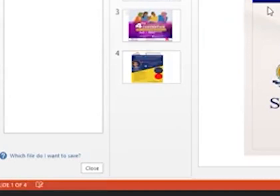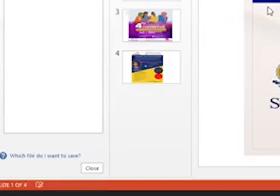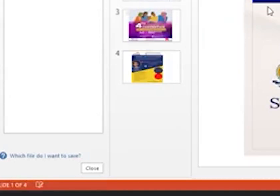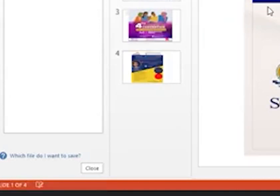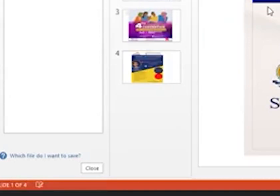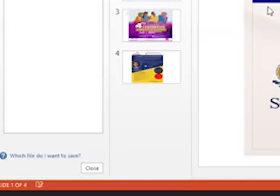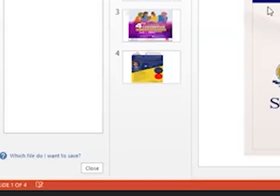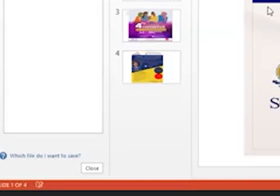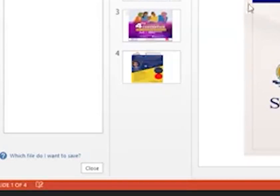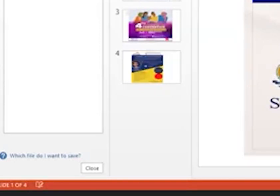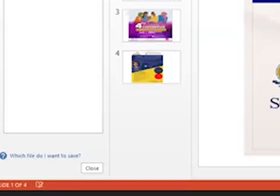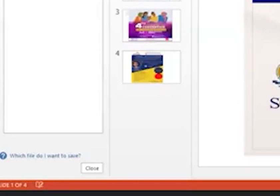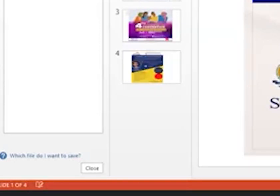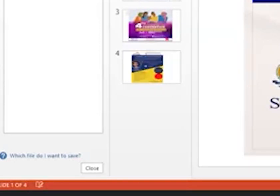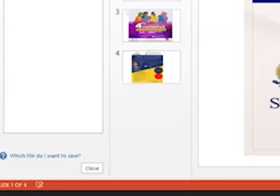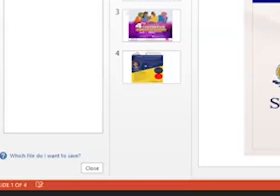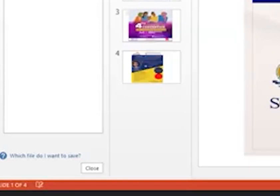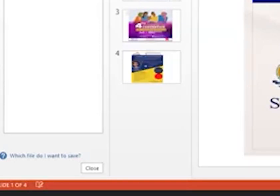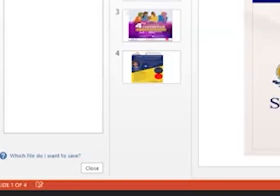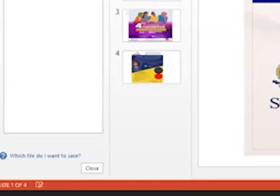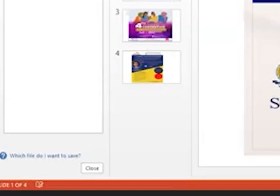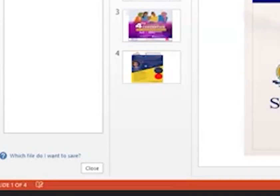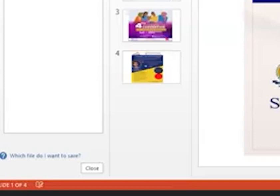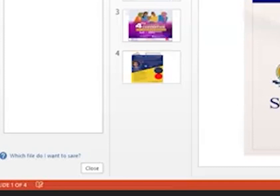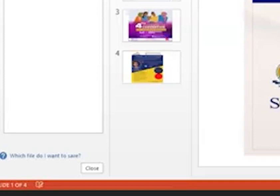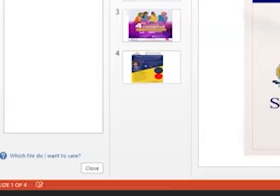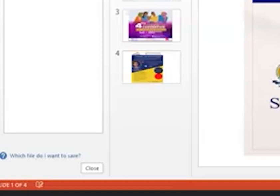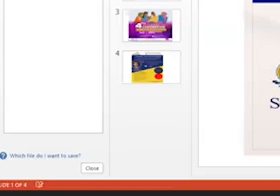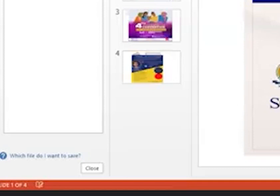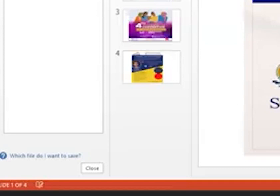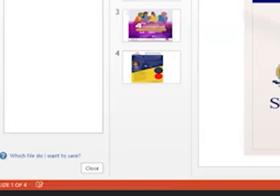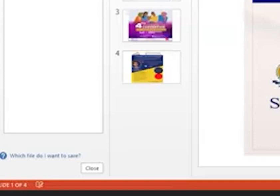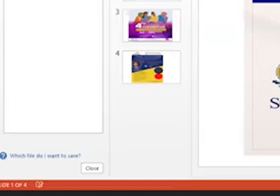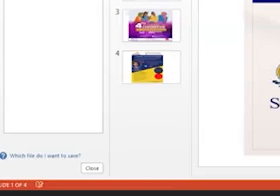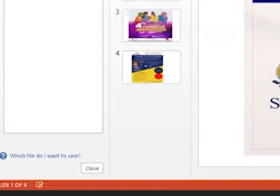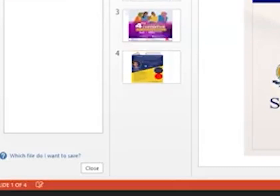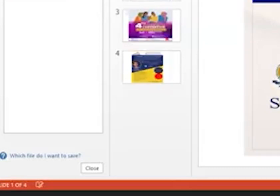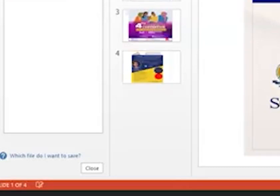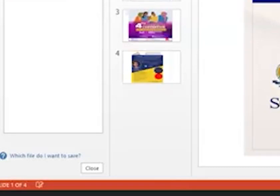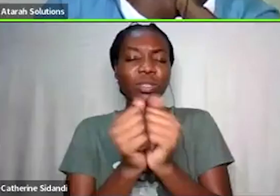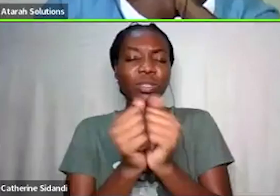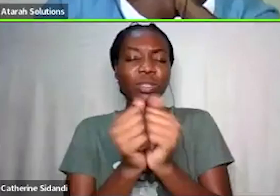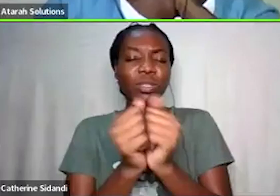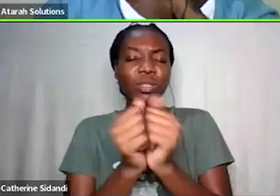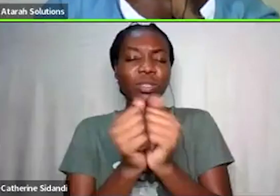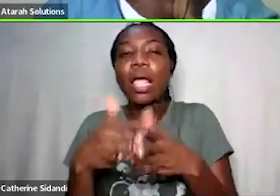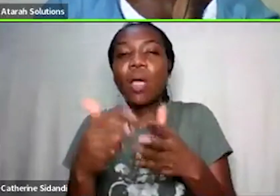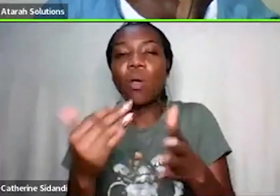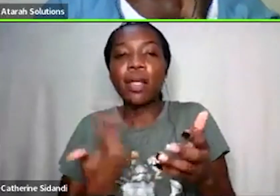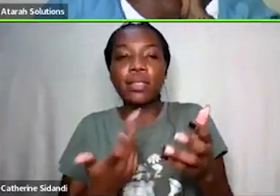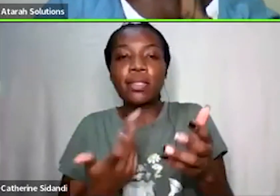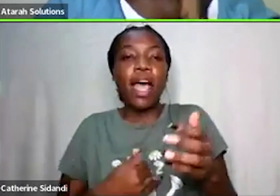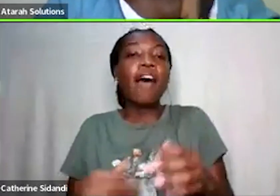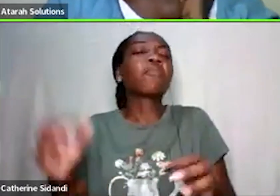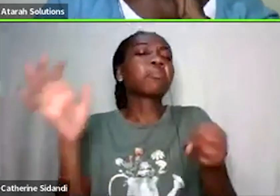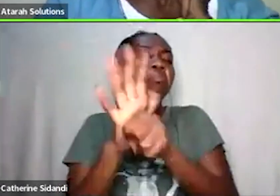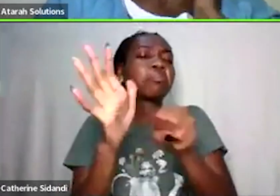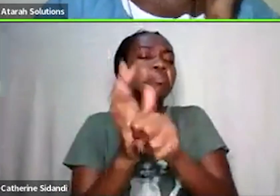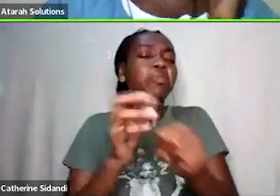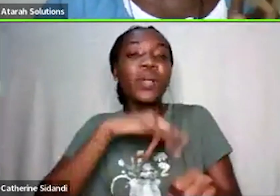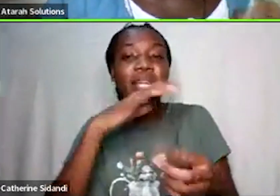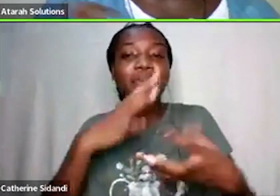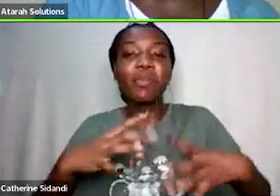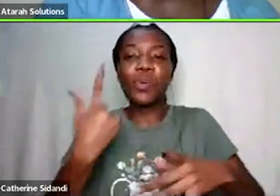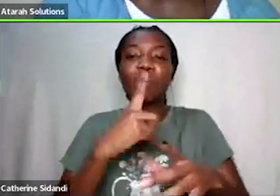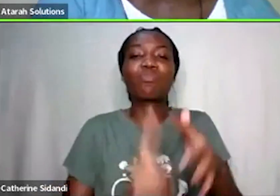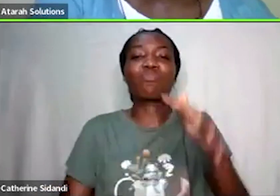relations company. They are located in Kampala, Uganda. And that is how we have a lot of Ugandans who tune into our sessions.